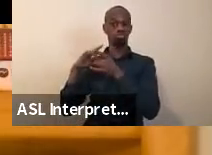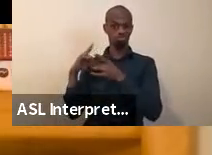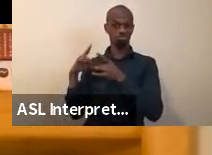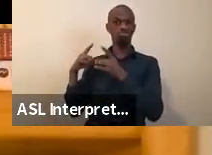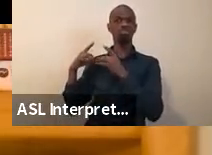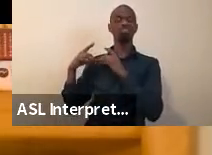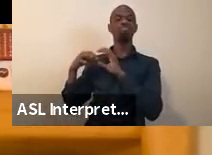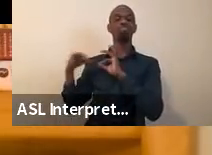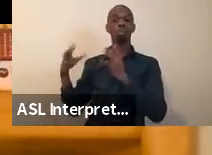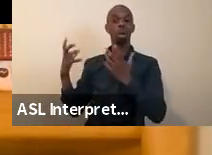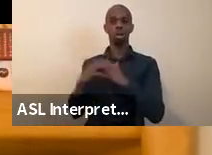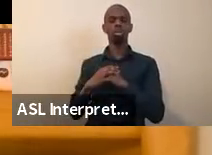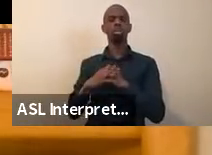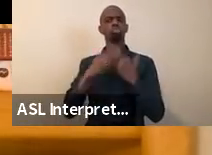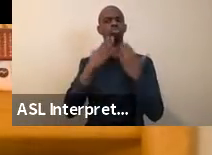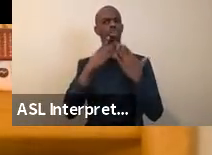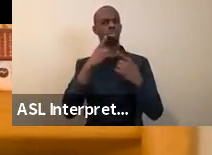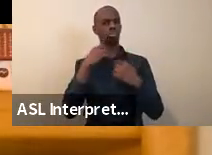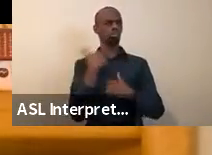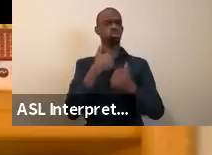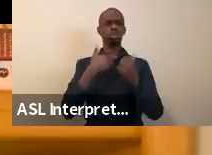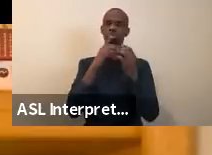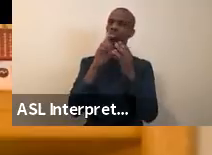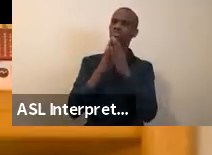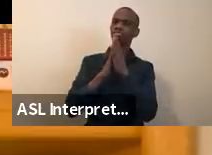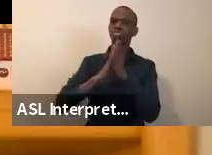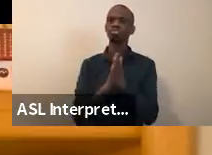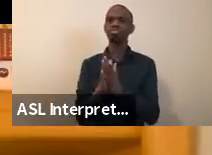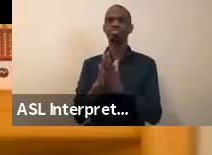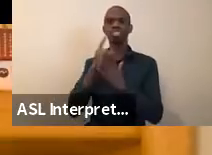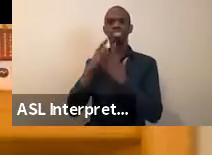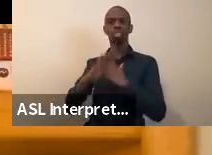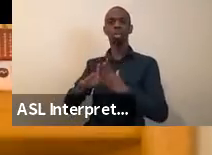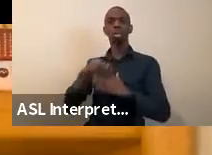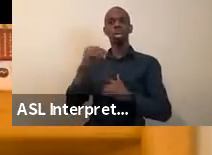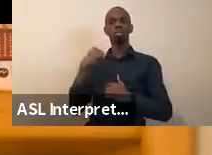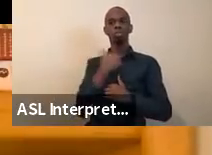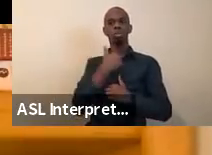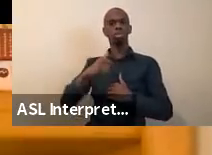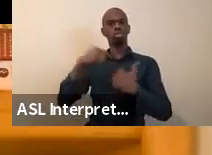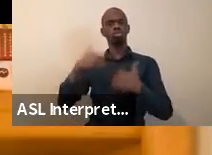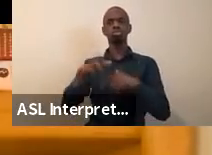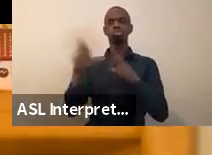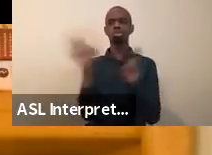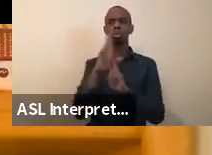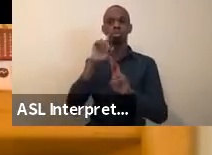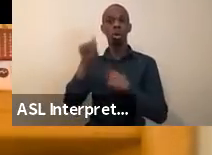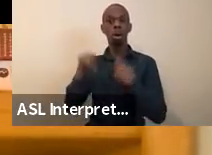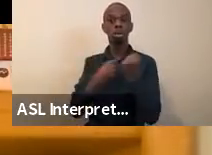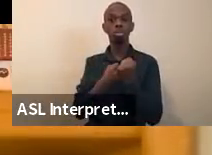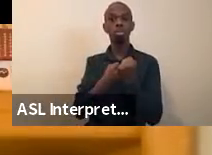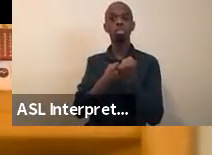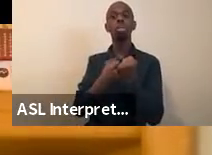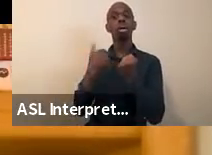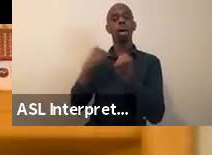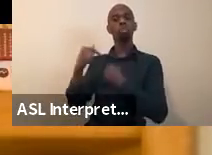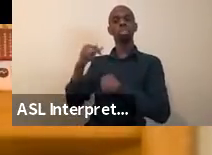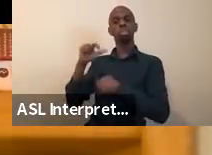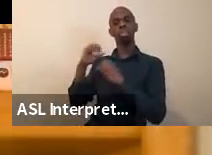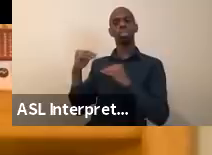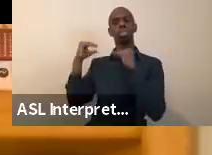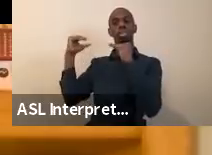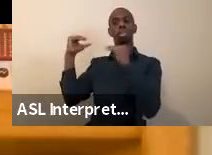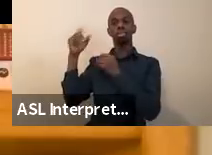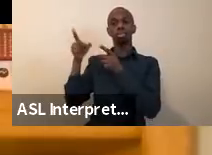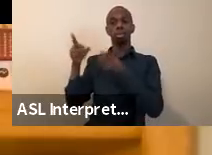to learning alongside all of you this evening. My name is Jeffrey Nuveen, and I'm the Executive Director of the Asian American Writers